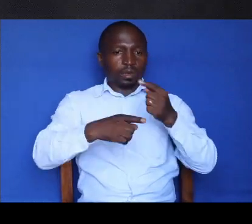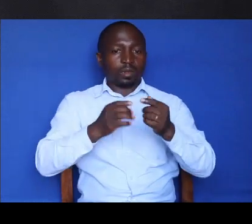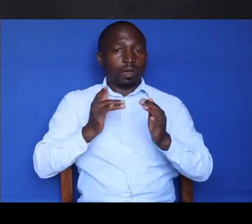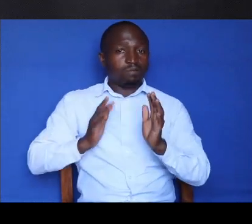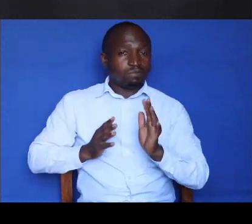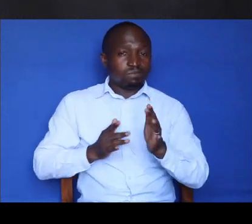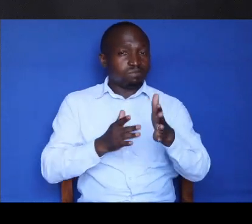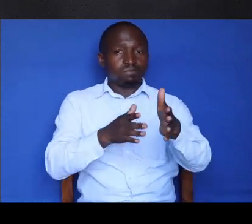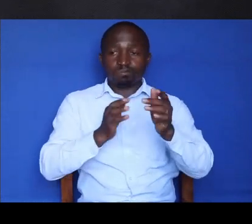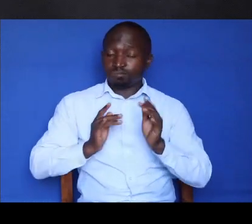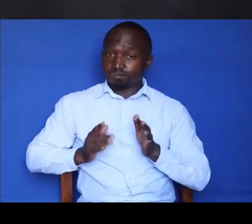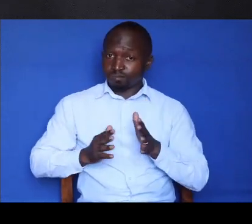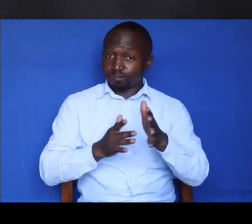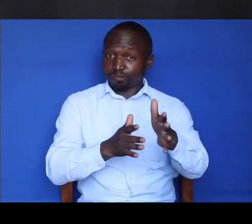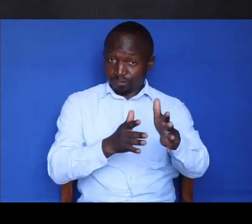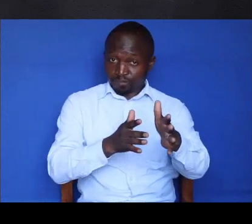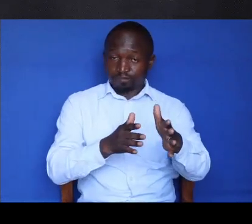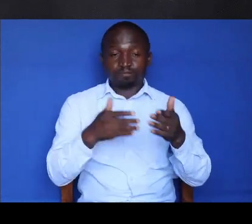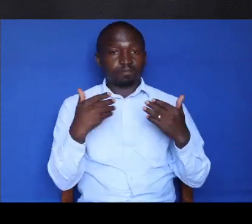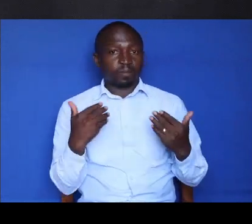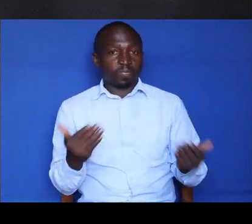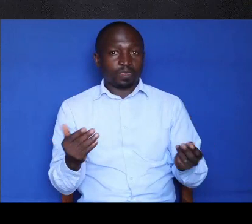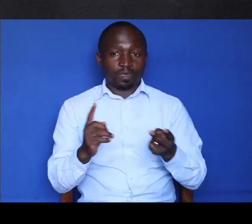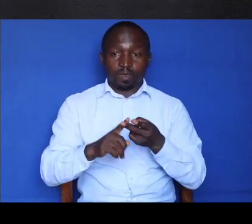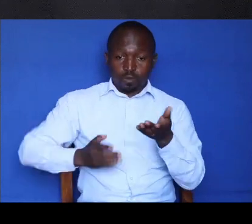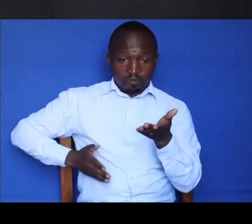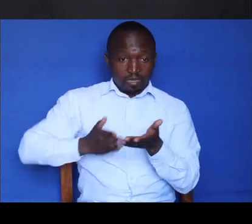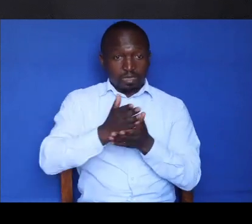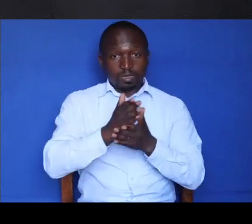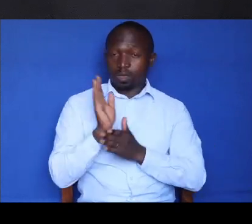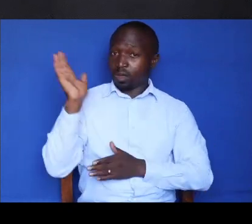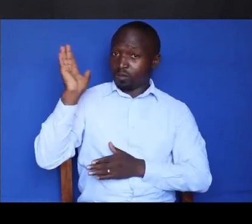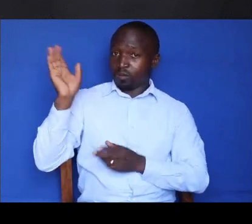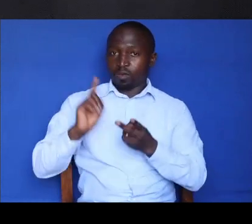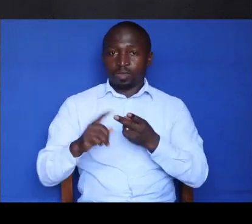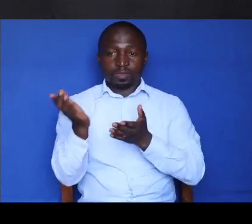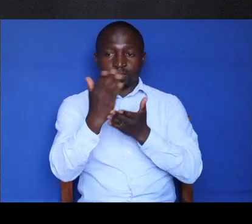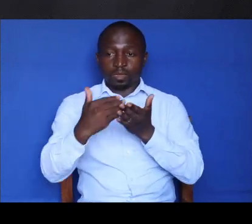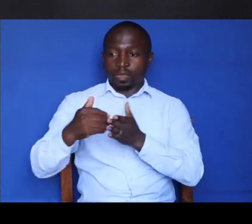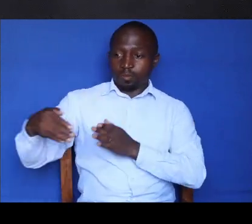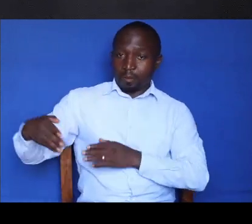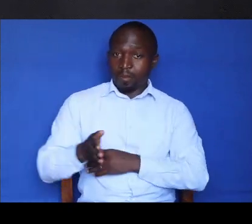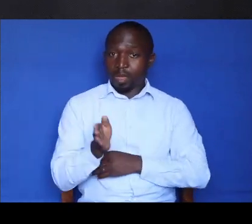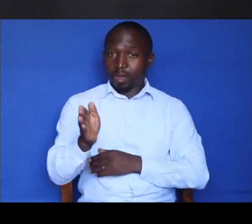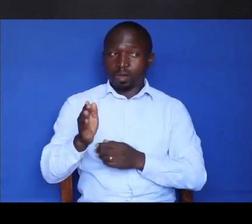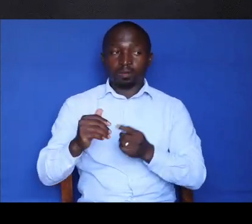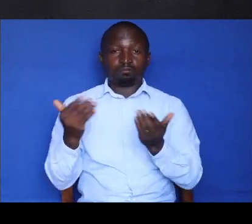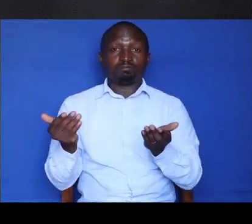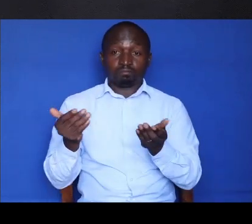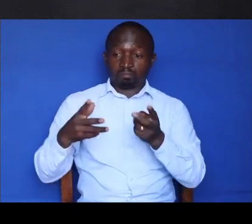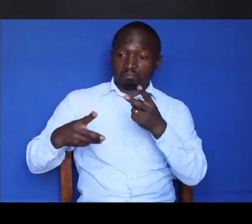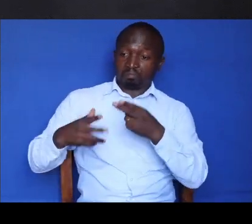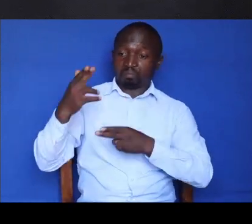concentrate. As the flow of water concentrates through this way, this part of the river